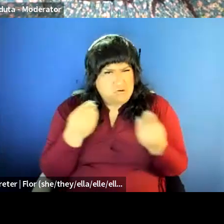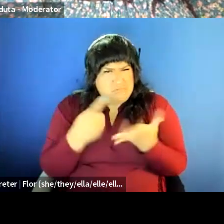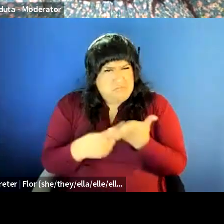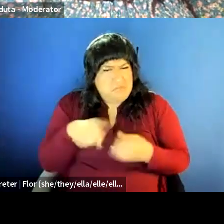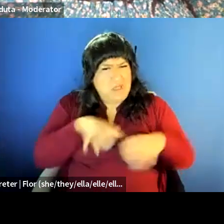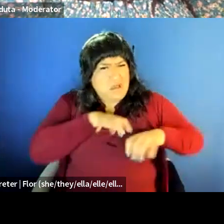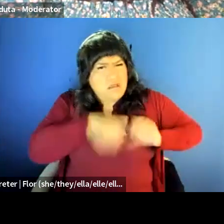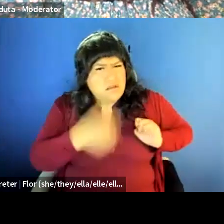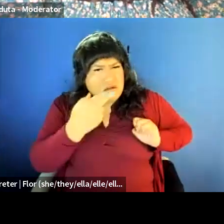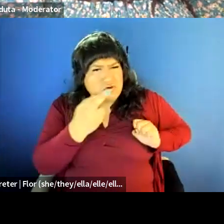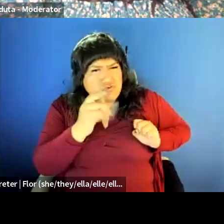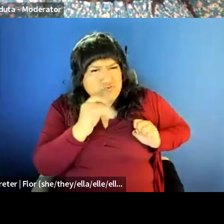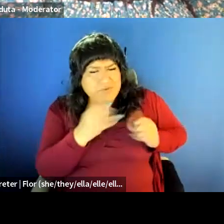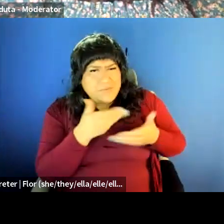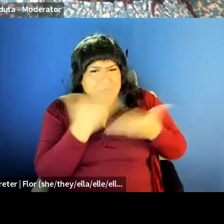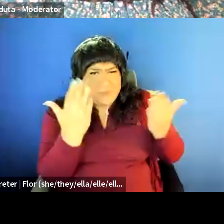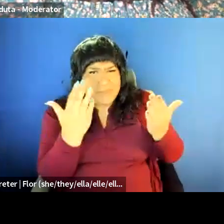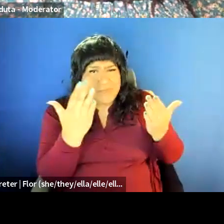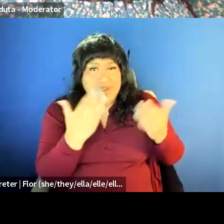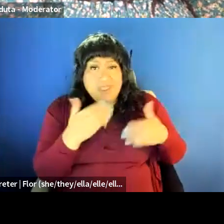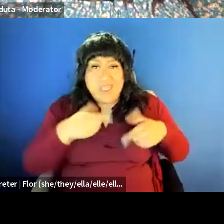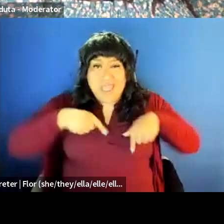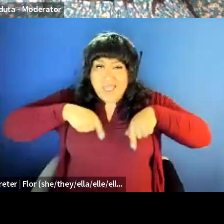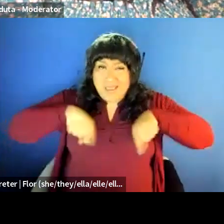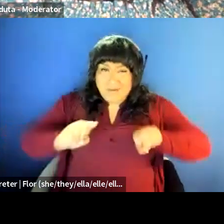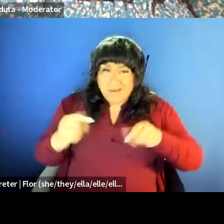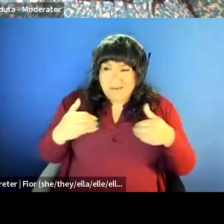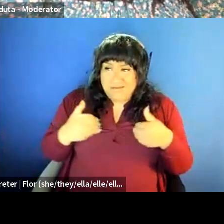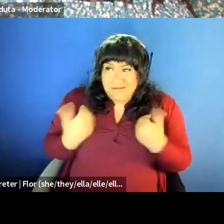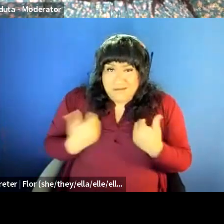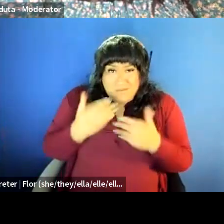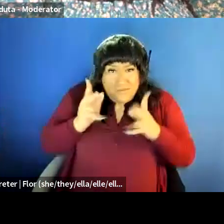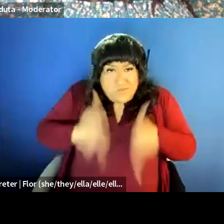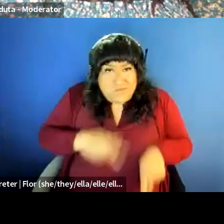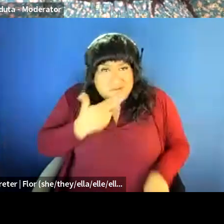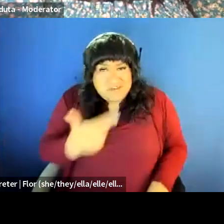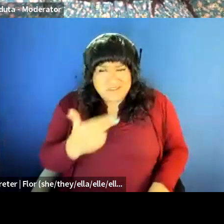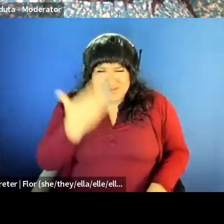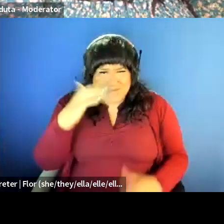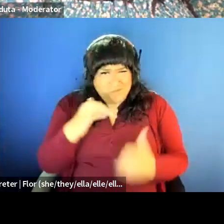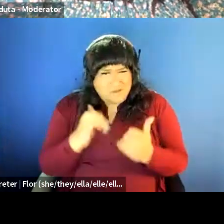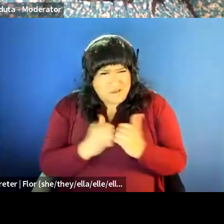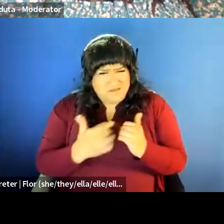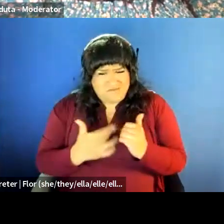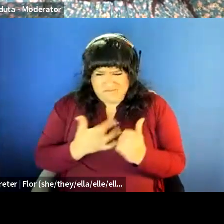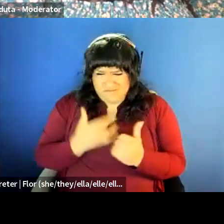I didn't know what those feelings were like. They were huge feelings. Fast forward to my 20s, I